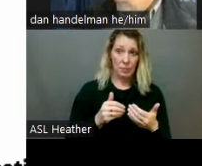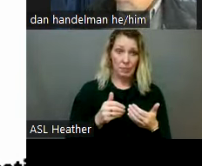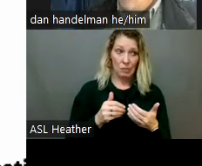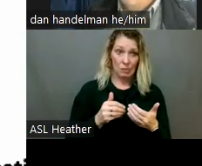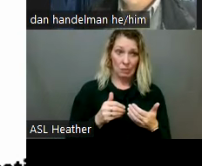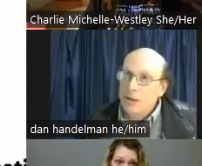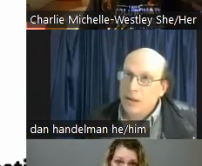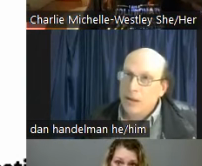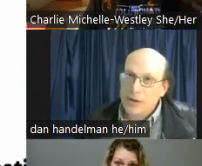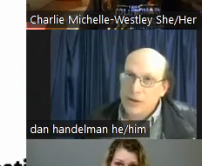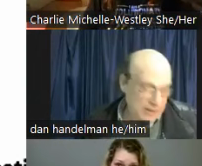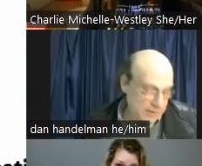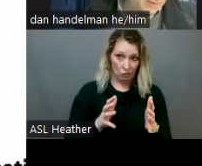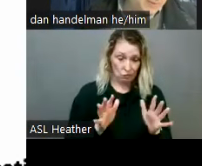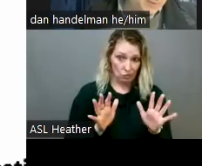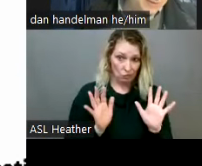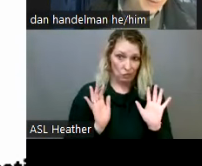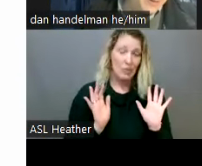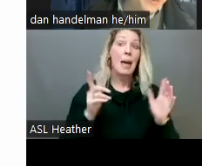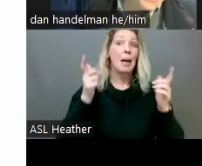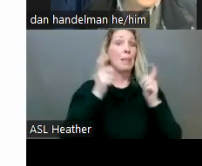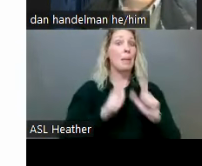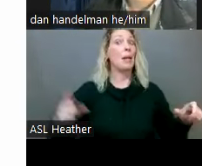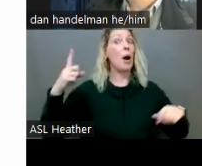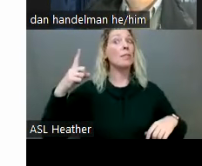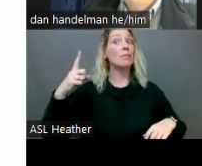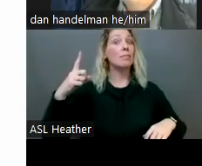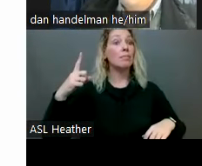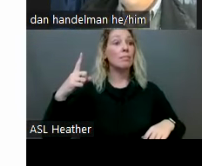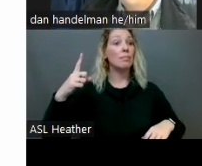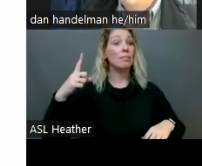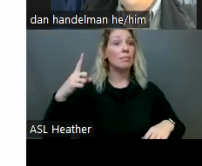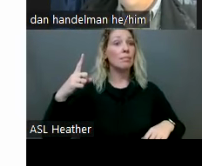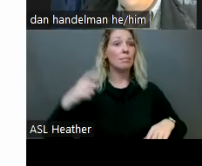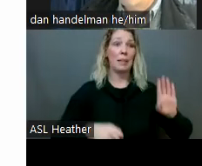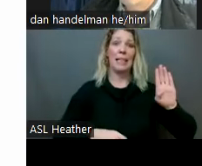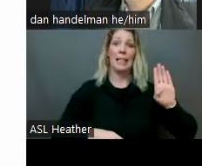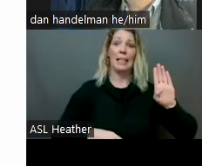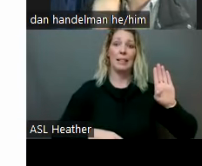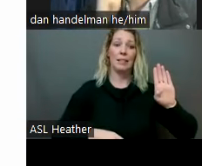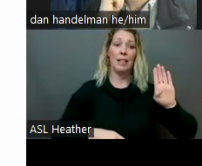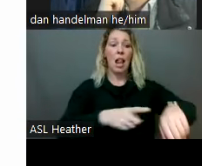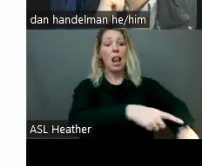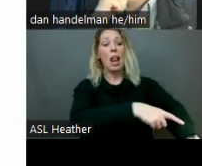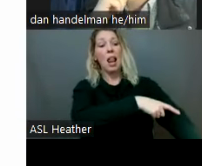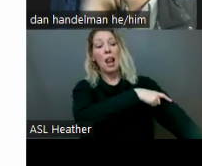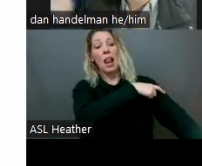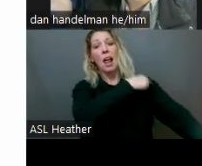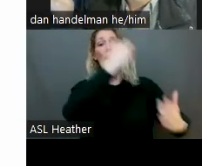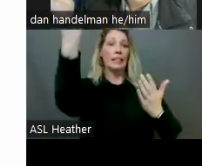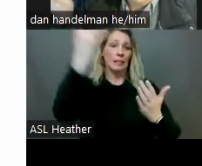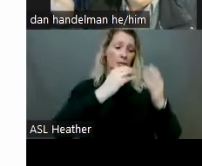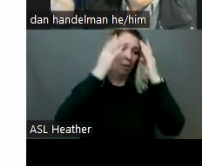I see. Right. So here comes the big one. Okay. It's B, and we have a very long list of.